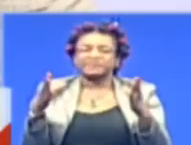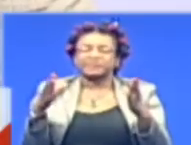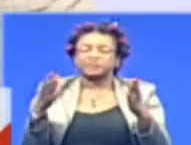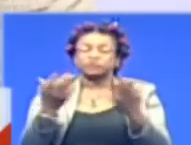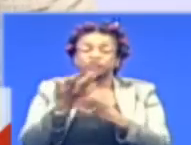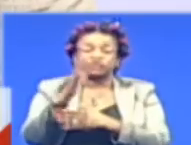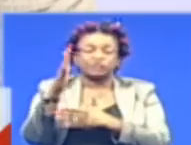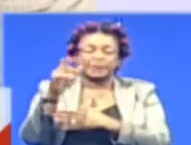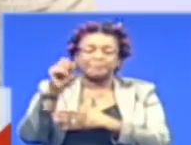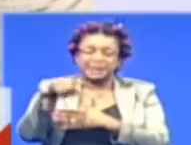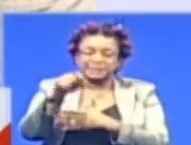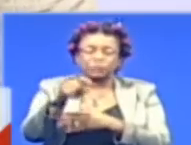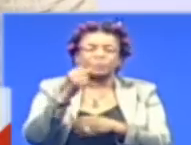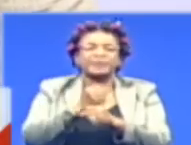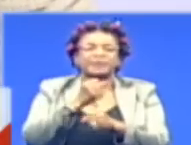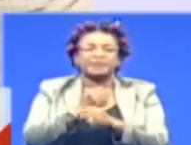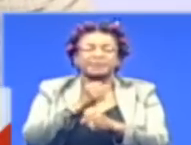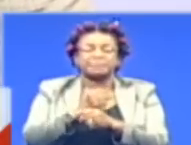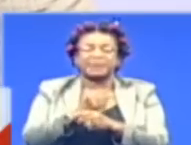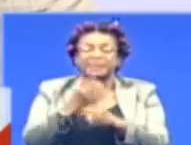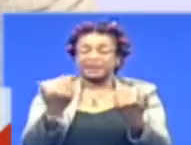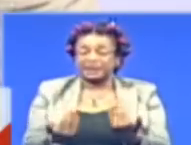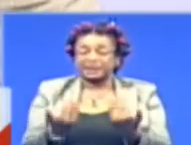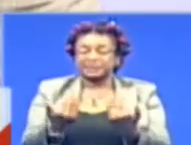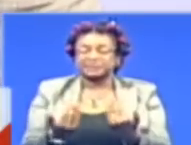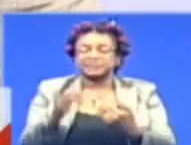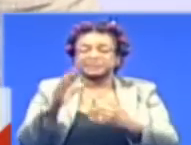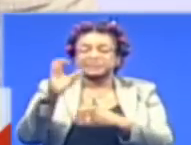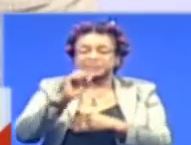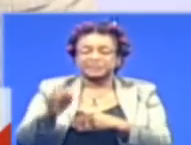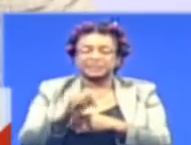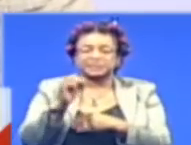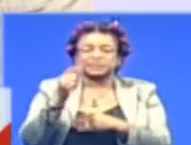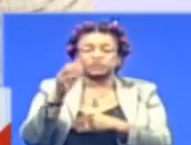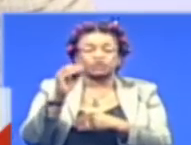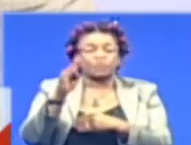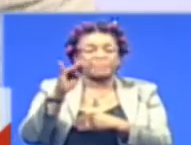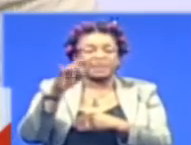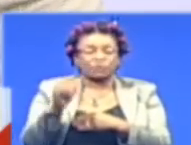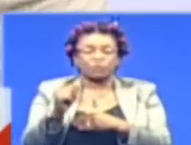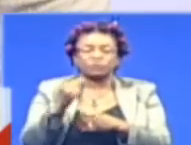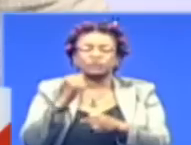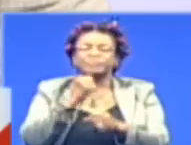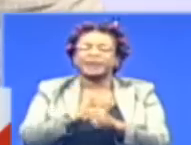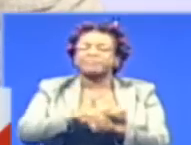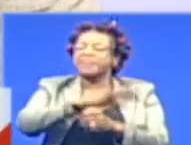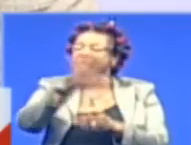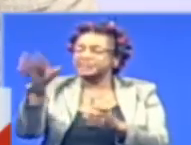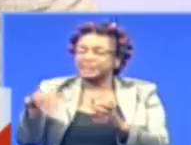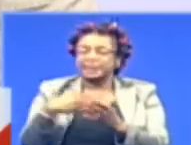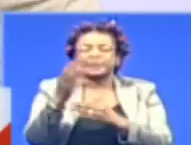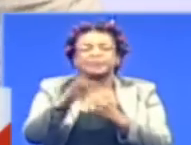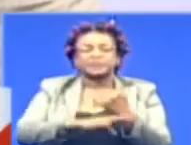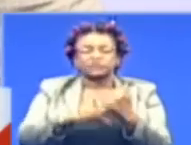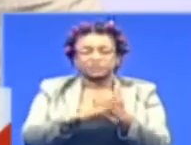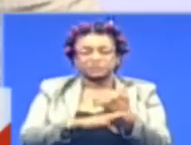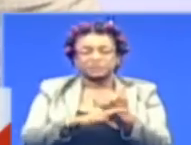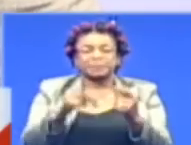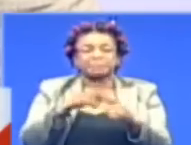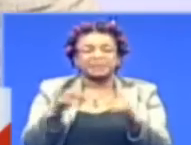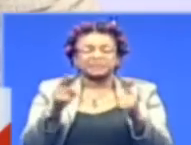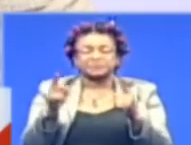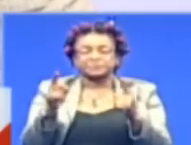also be launched by the current CS, Kariako Tobiko, which will be rolled out across the entire country. But beside the government embarking